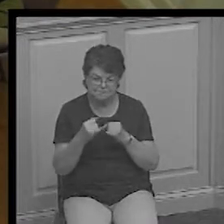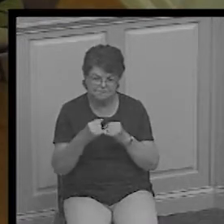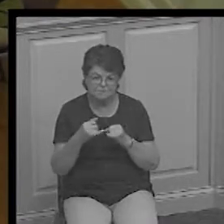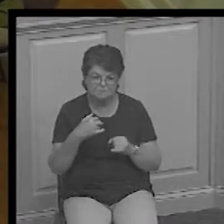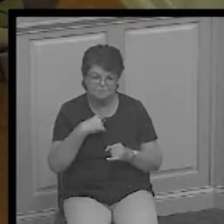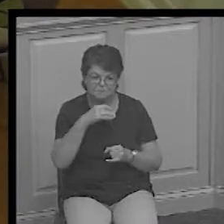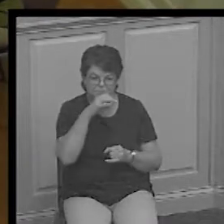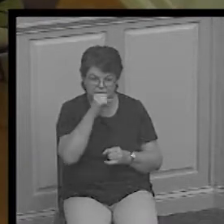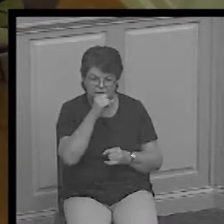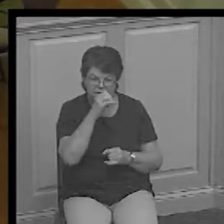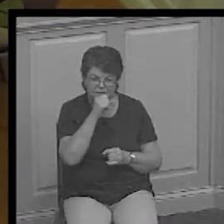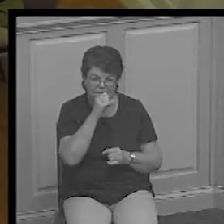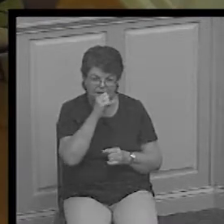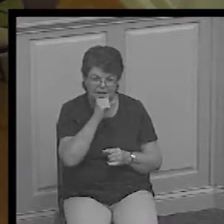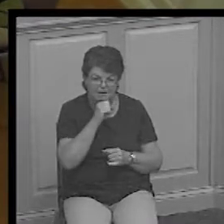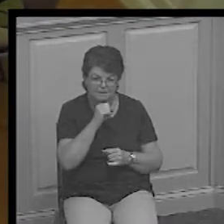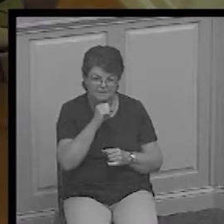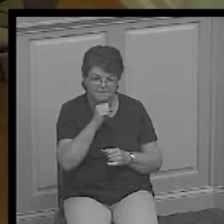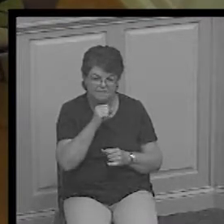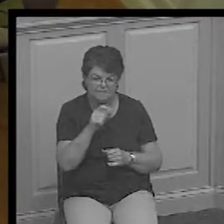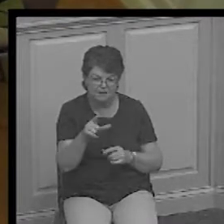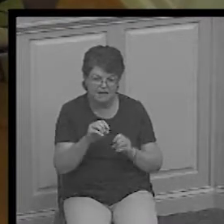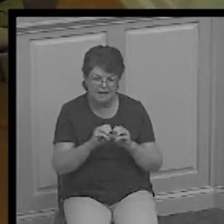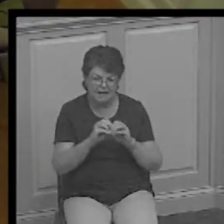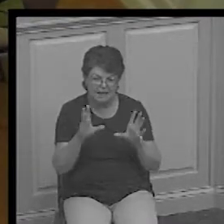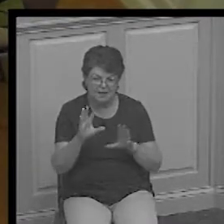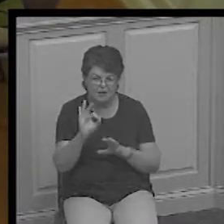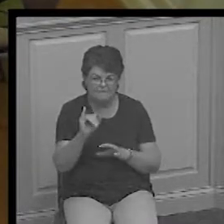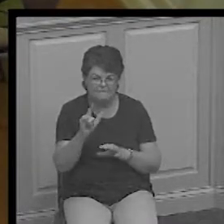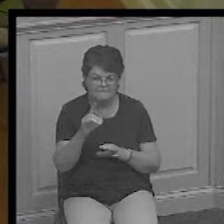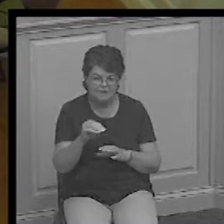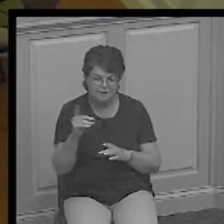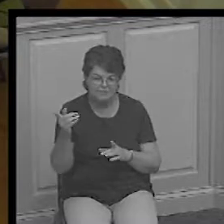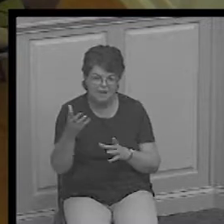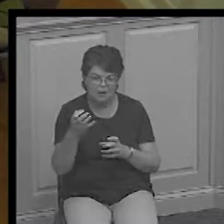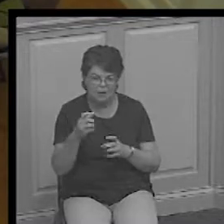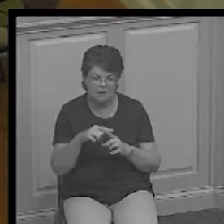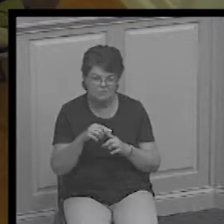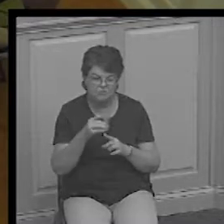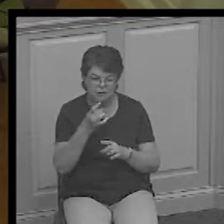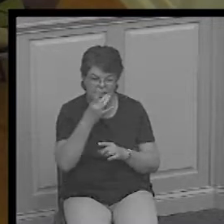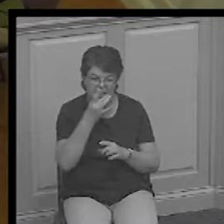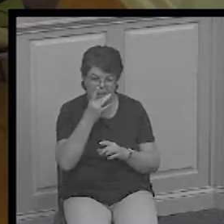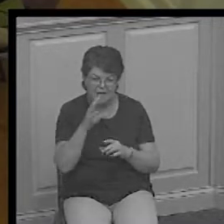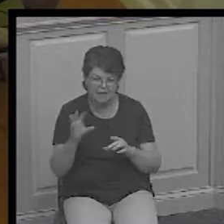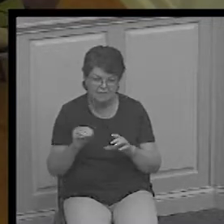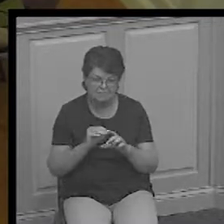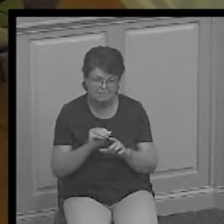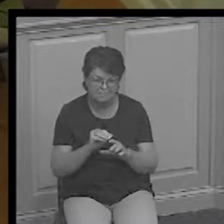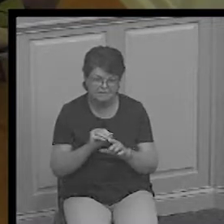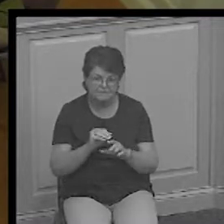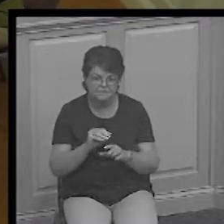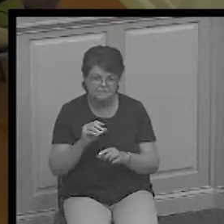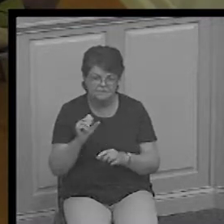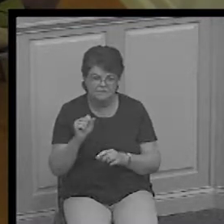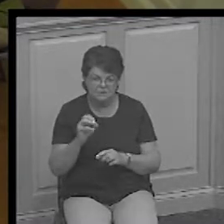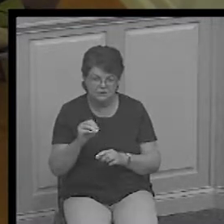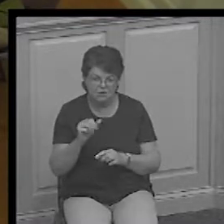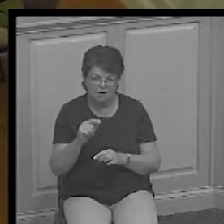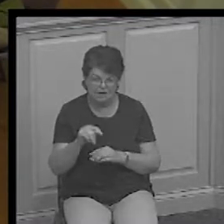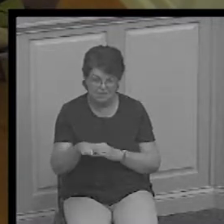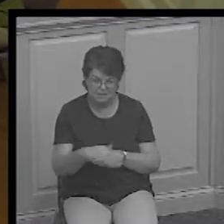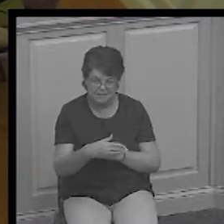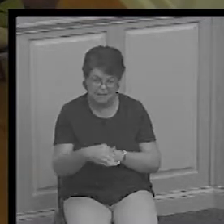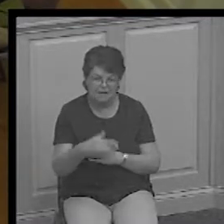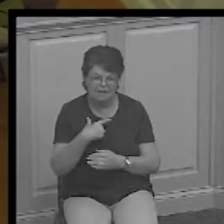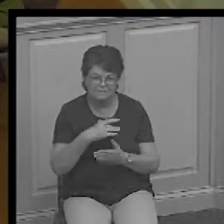orange, like clear film in it. They wanted to light that sign. They wanted to put a light in there. So at night, you had